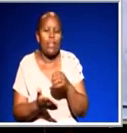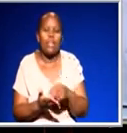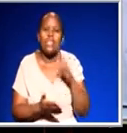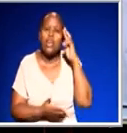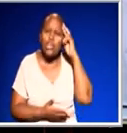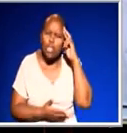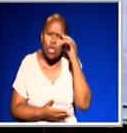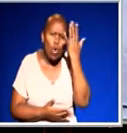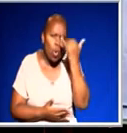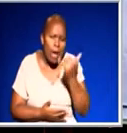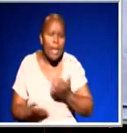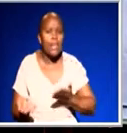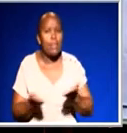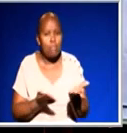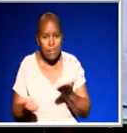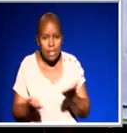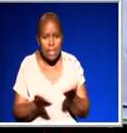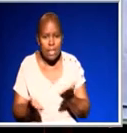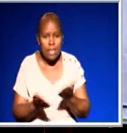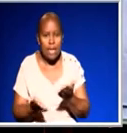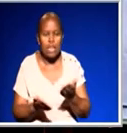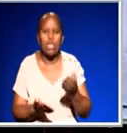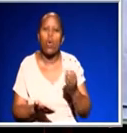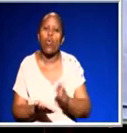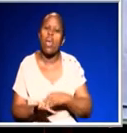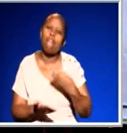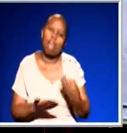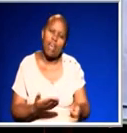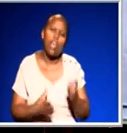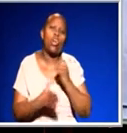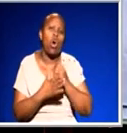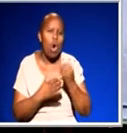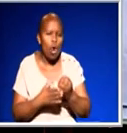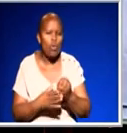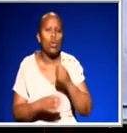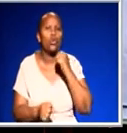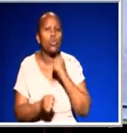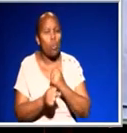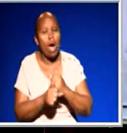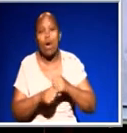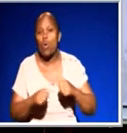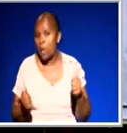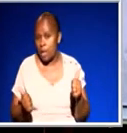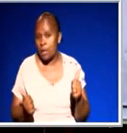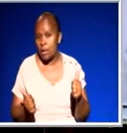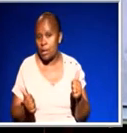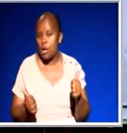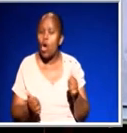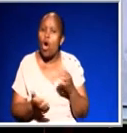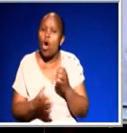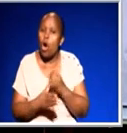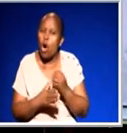reasons why the business will not perform well, or they can